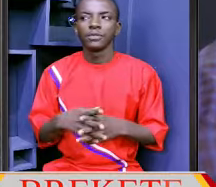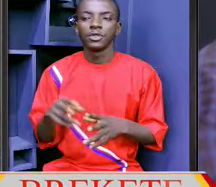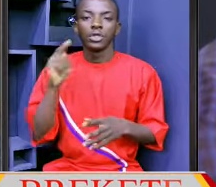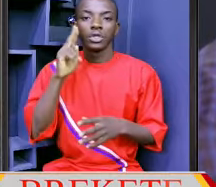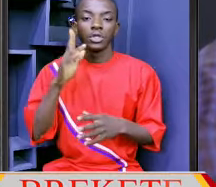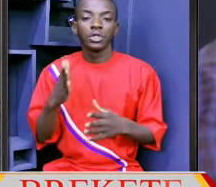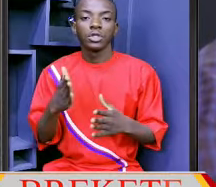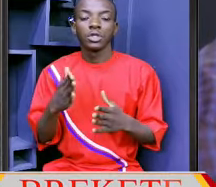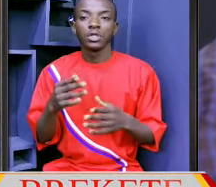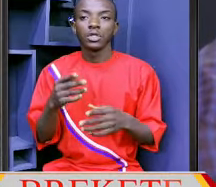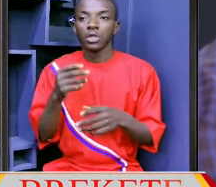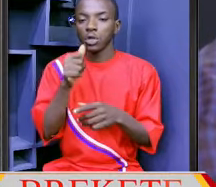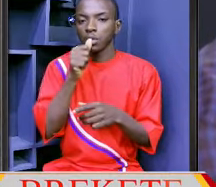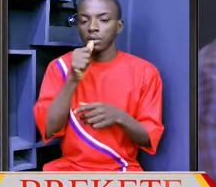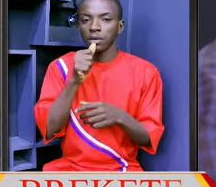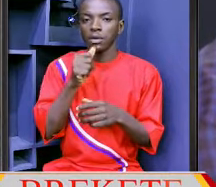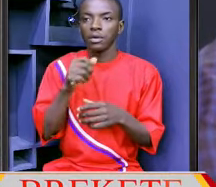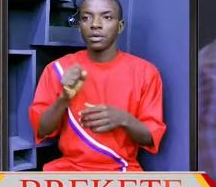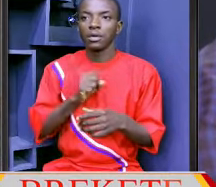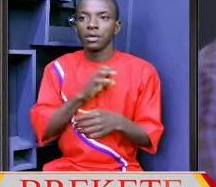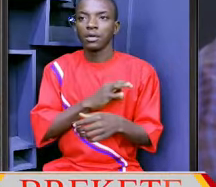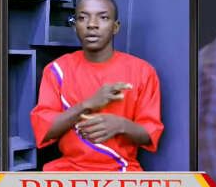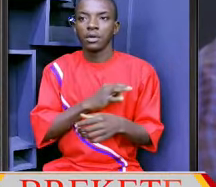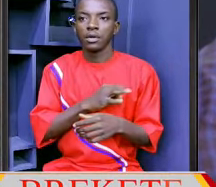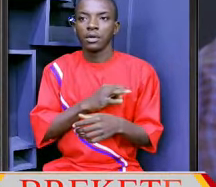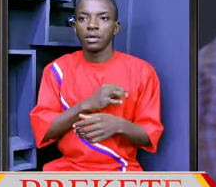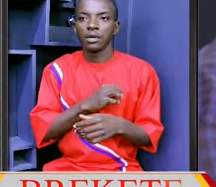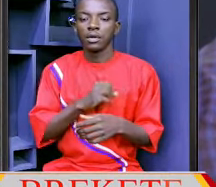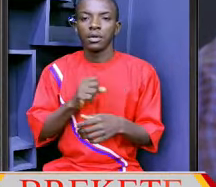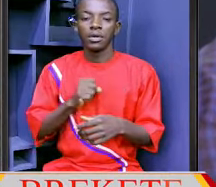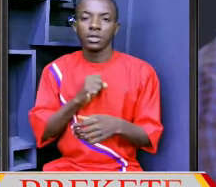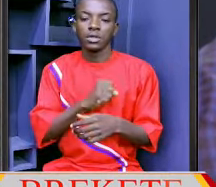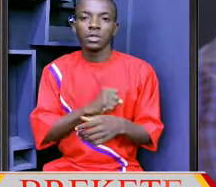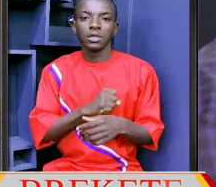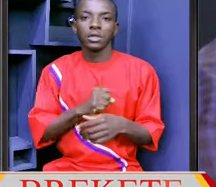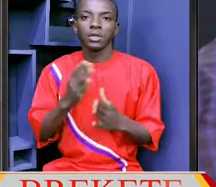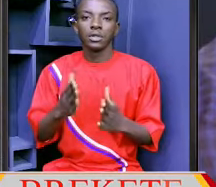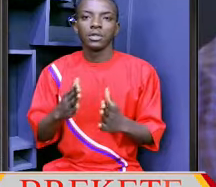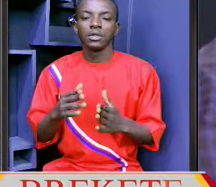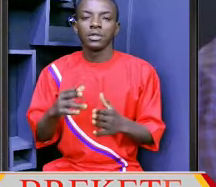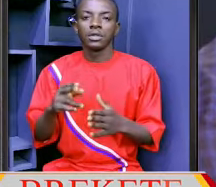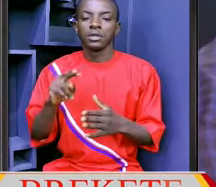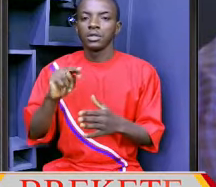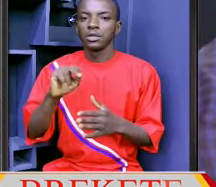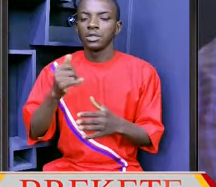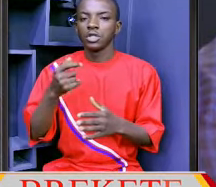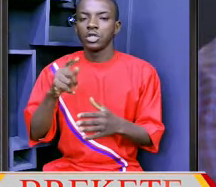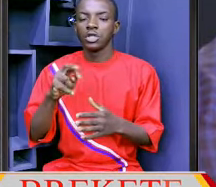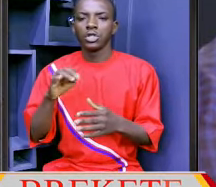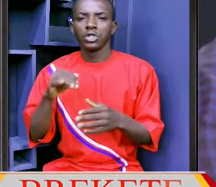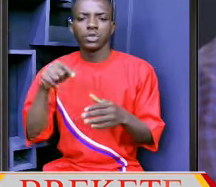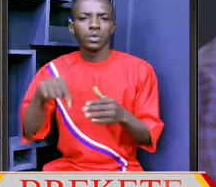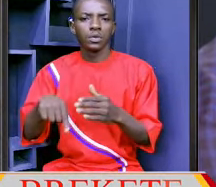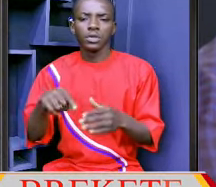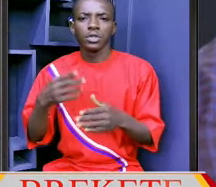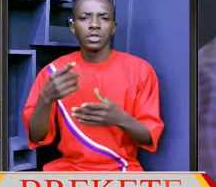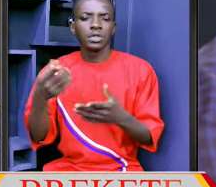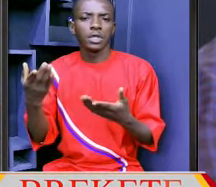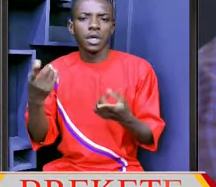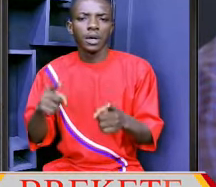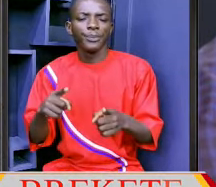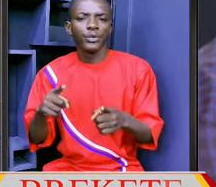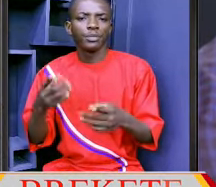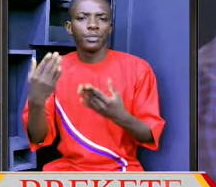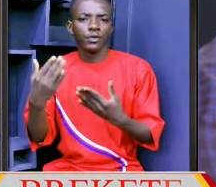Nigerians will not keep quiet. Senator Abdul Ningi is sinking, he's going down. This thing happened